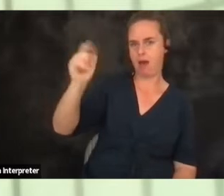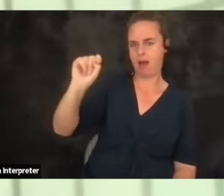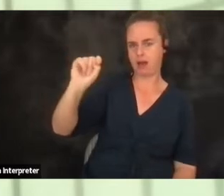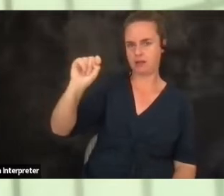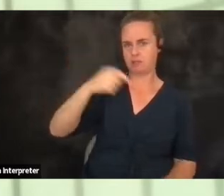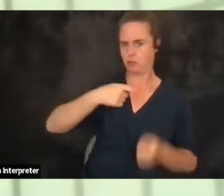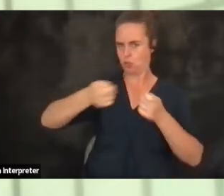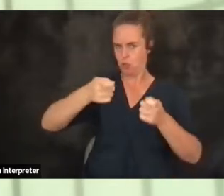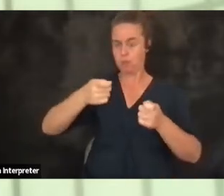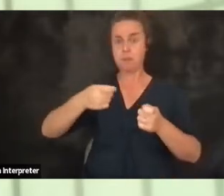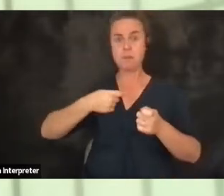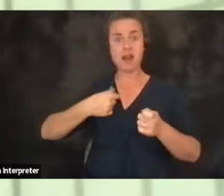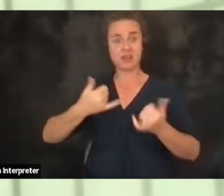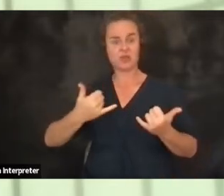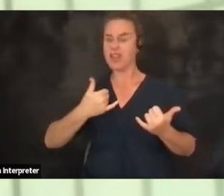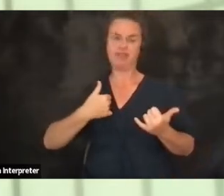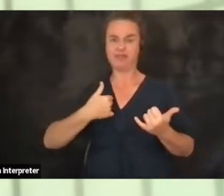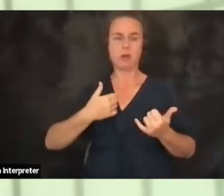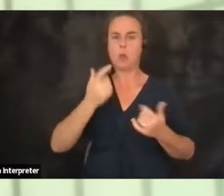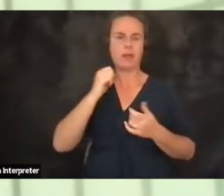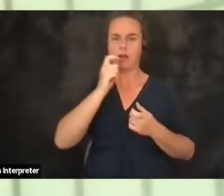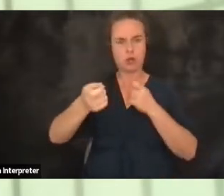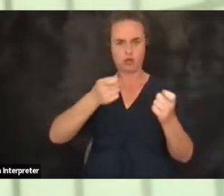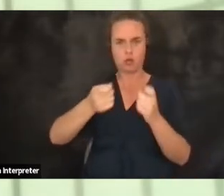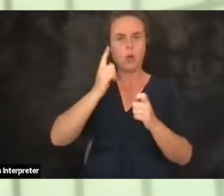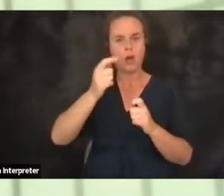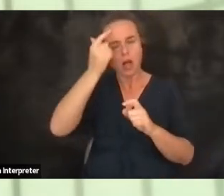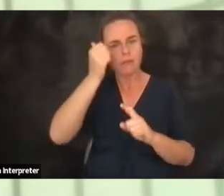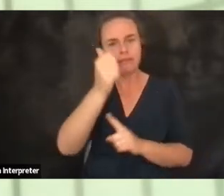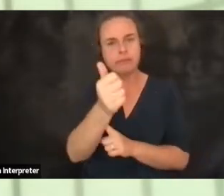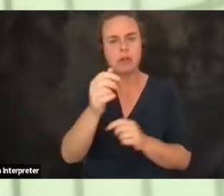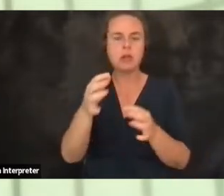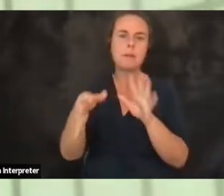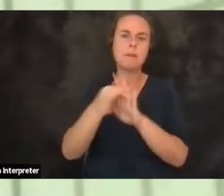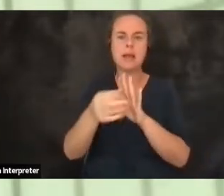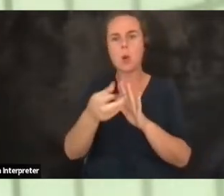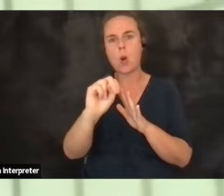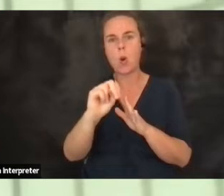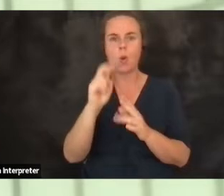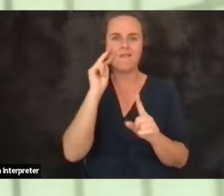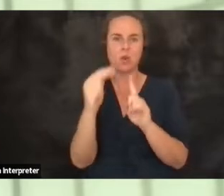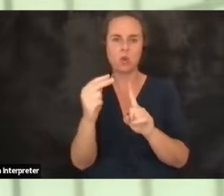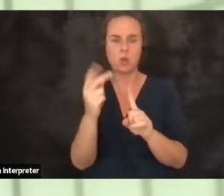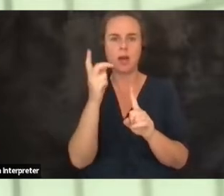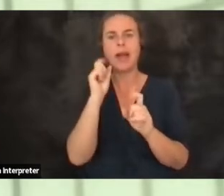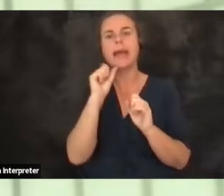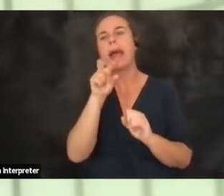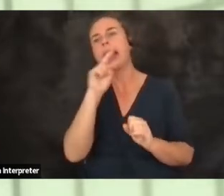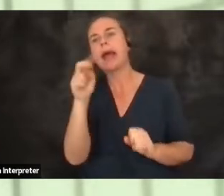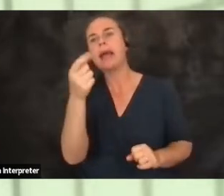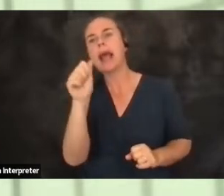imposing and you get to choose your own view. So in Zoom, in the upper right corner, you get to choose gallery view or speaker